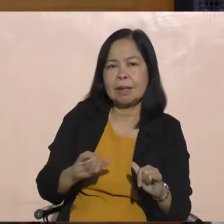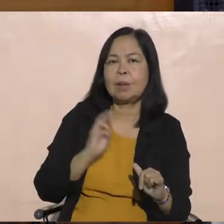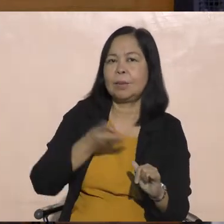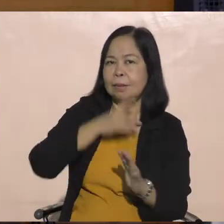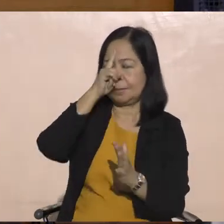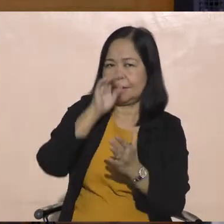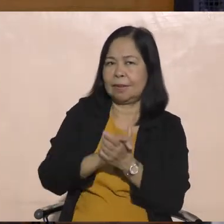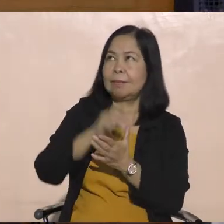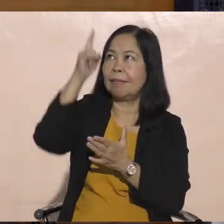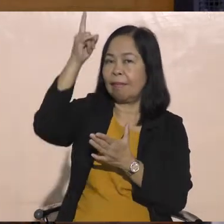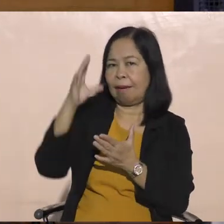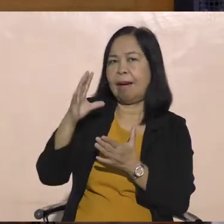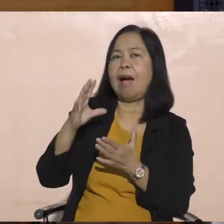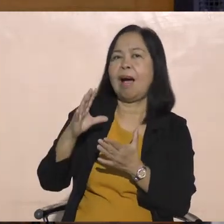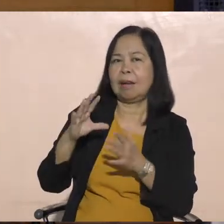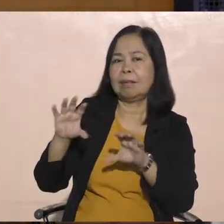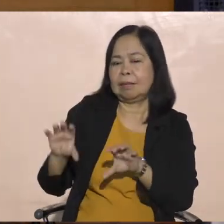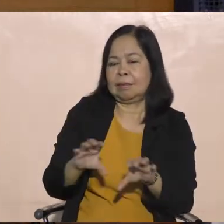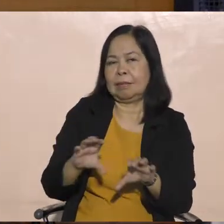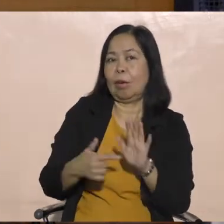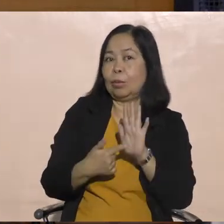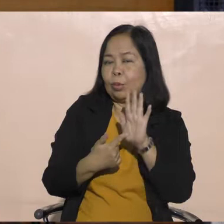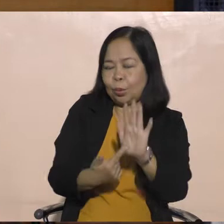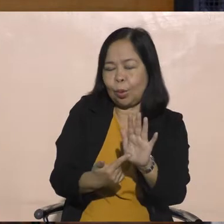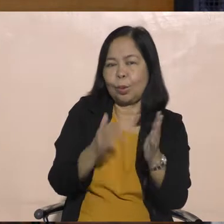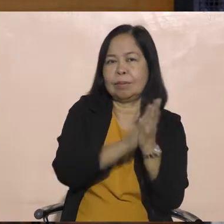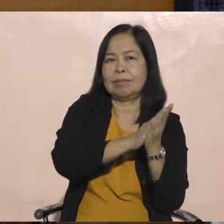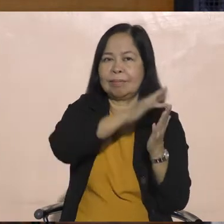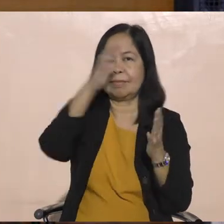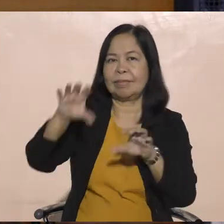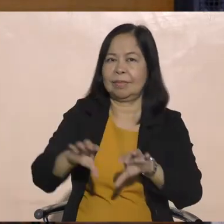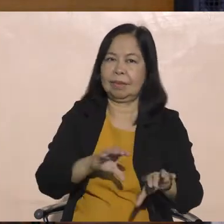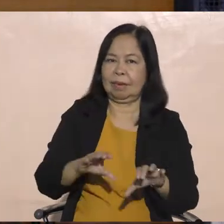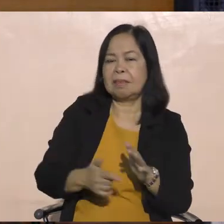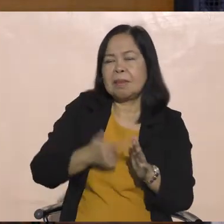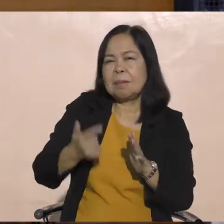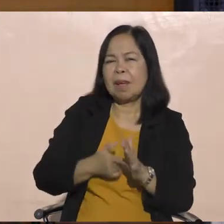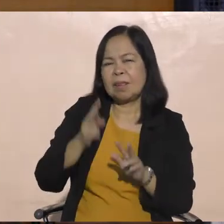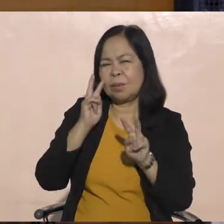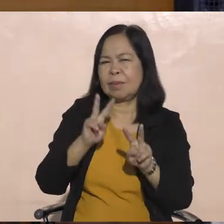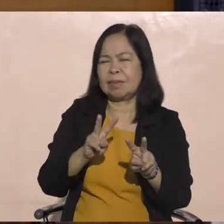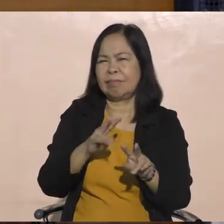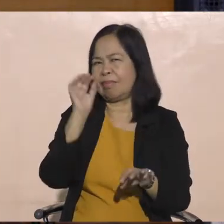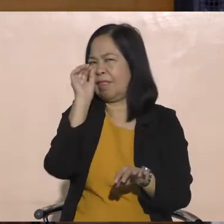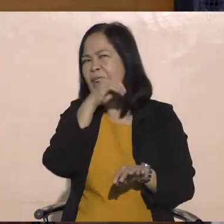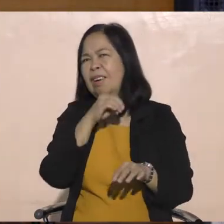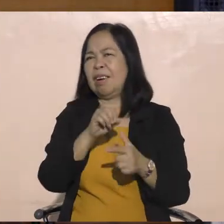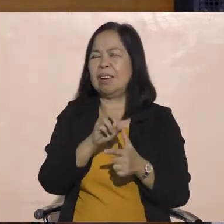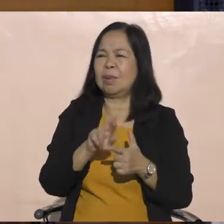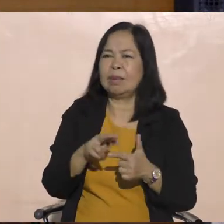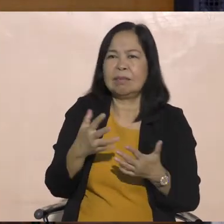deeds. Bisan sa mga kahigayunan, mga kaigsunan, nga gilantaw na itong murag dili maayo. But let me tell you, God